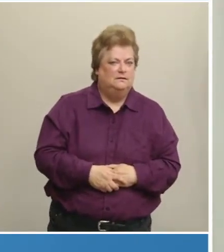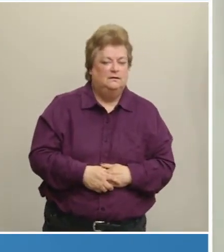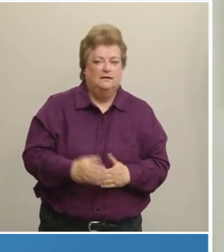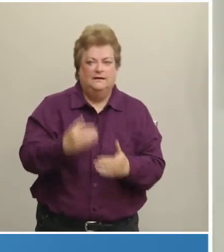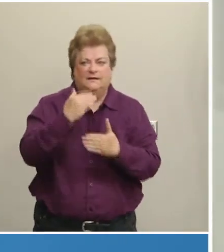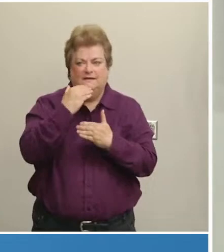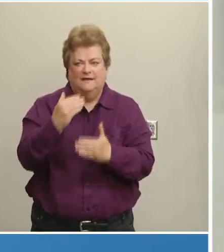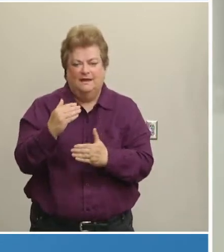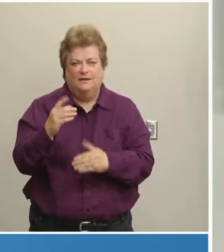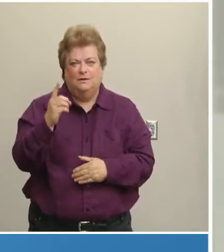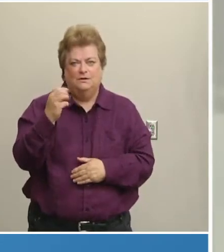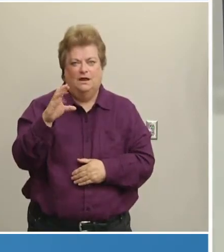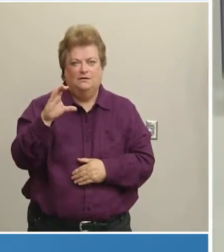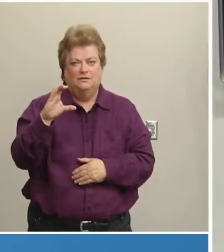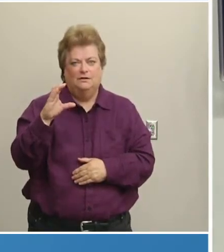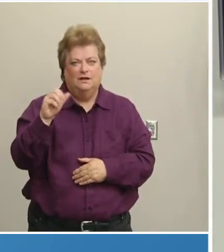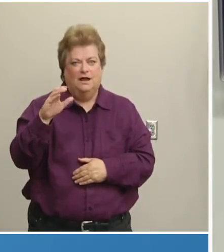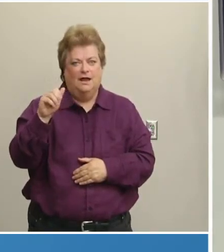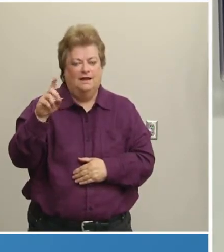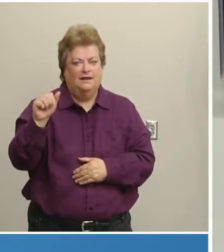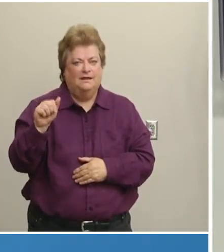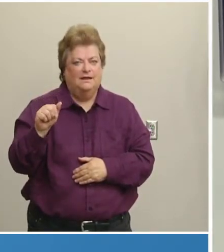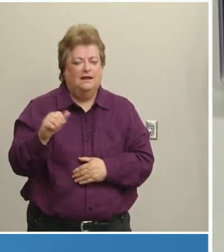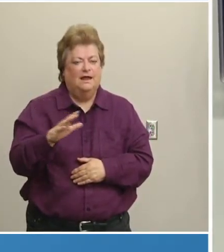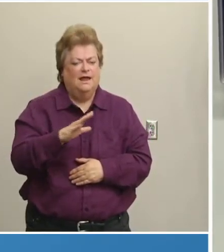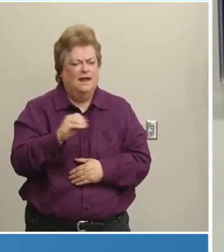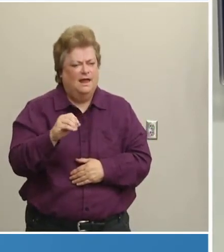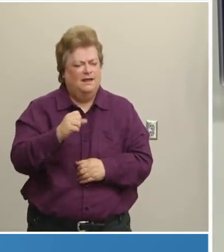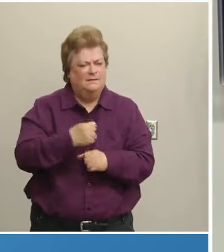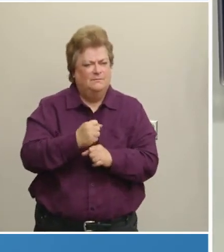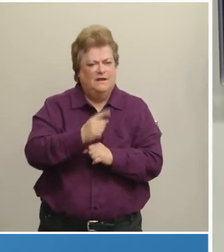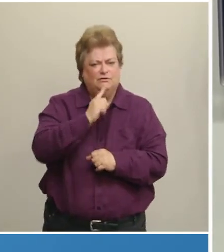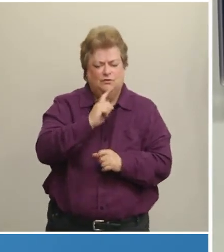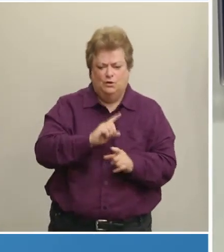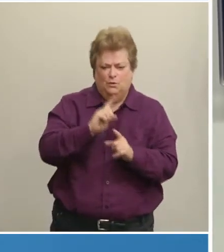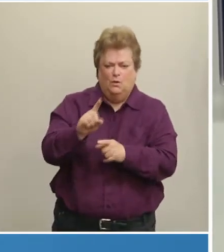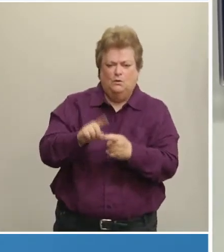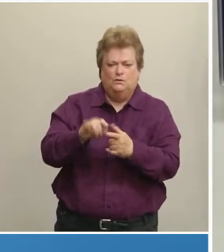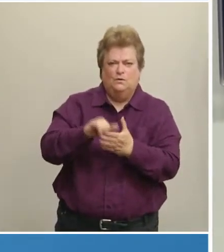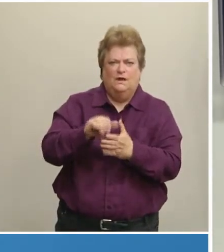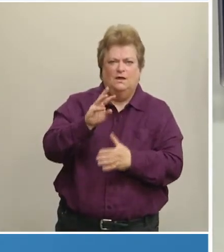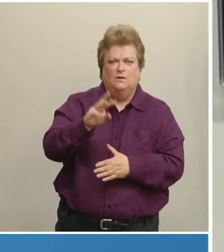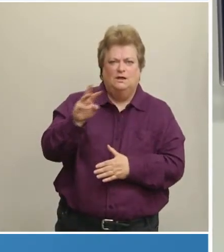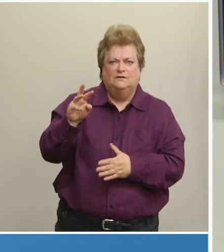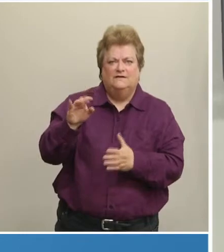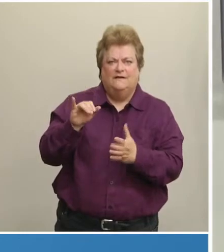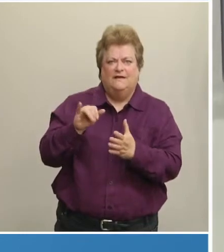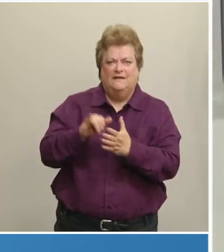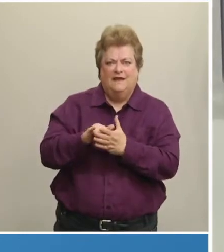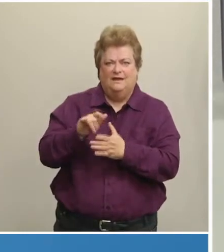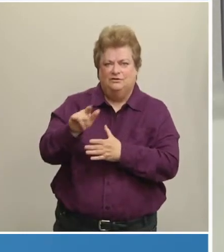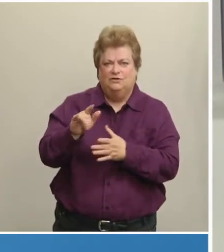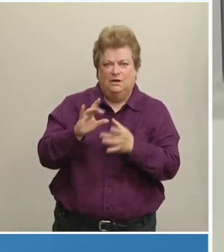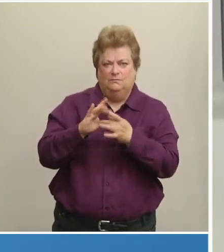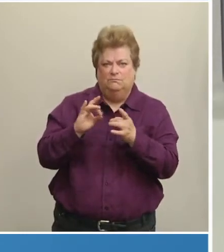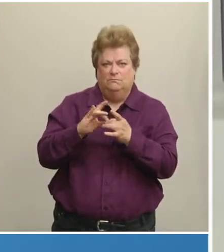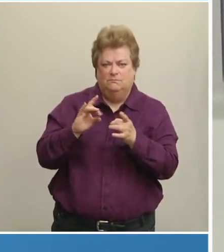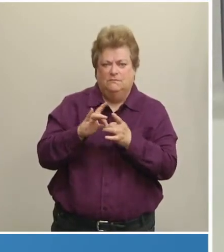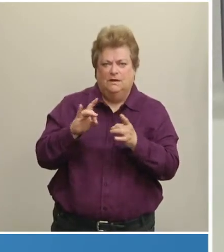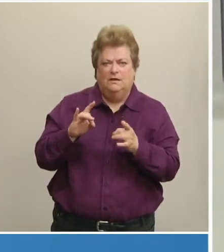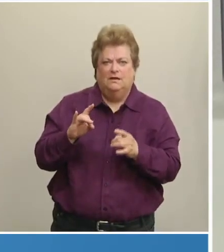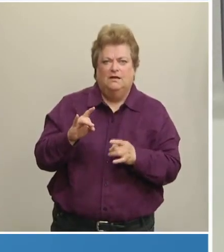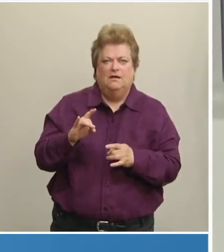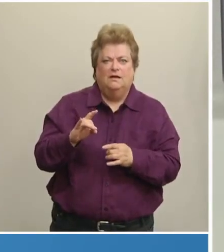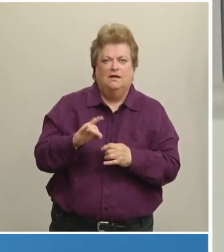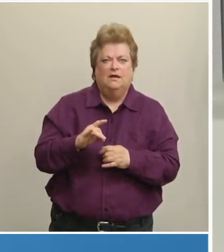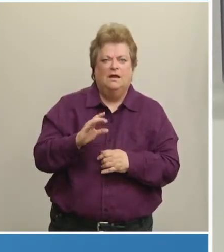Thank you, Dr. Chada. And please be sure and go to the website that Dr. Chada referred you